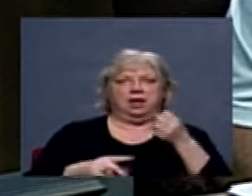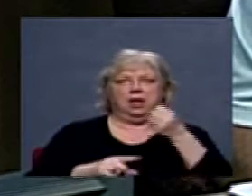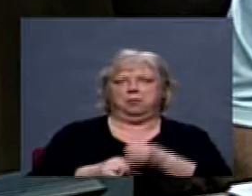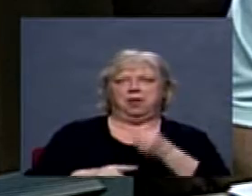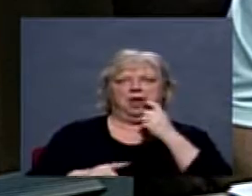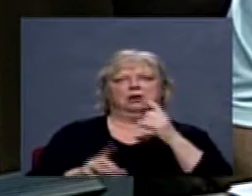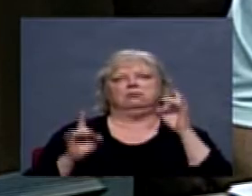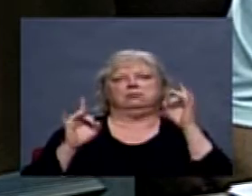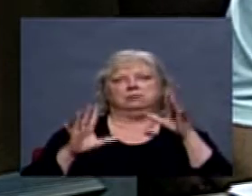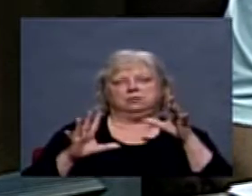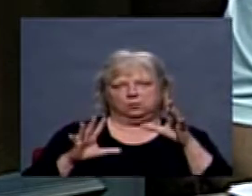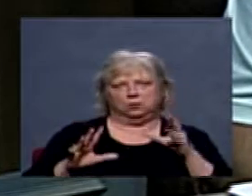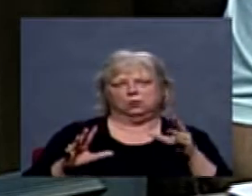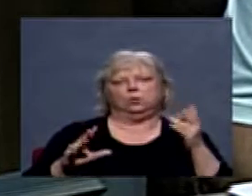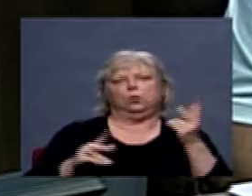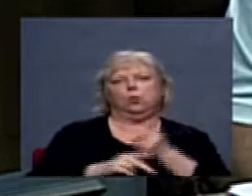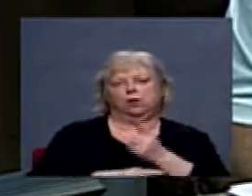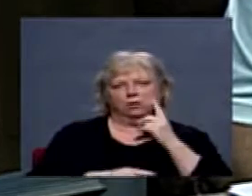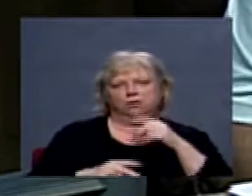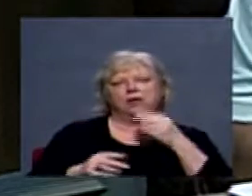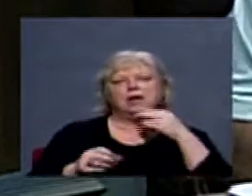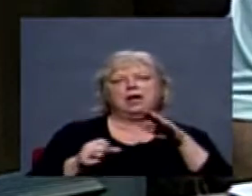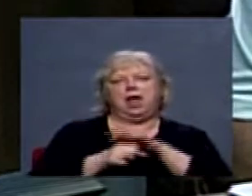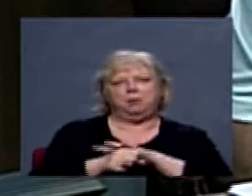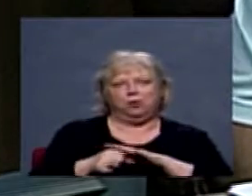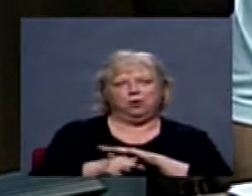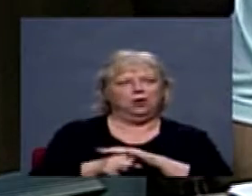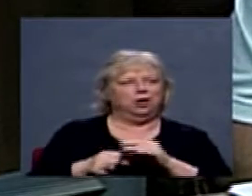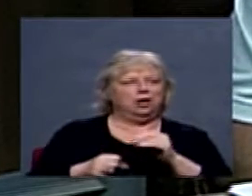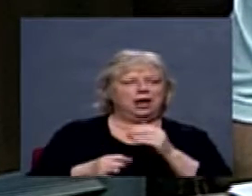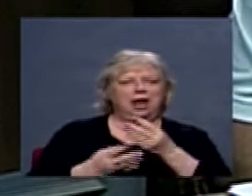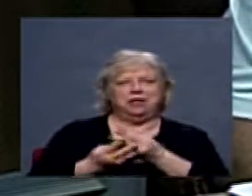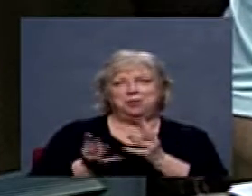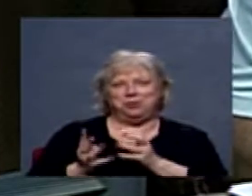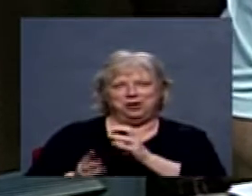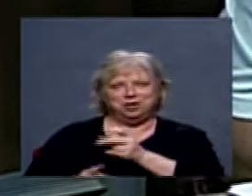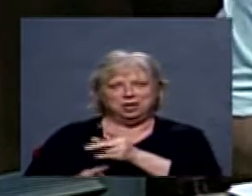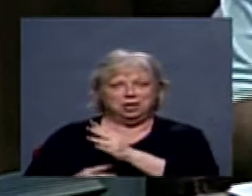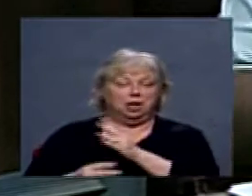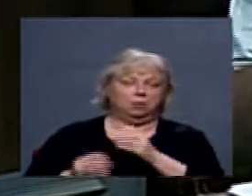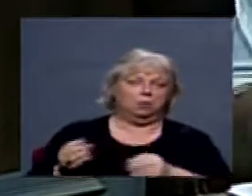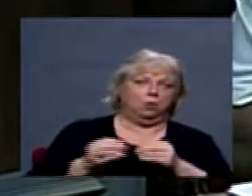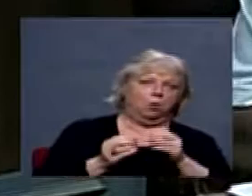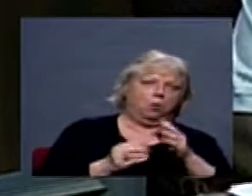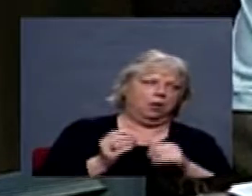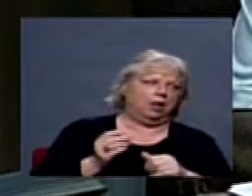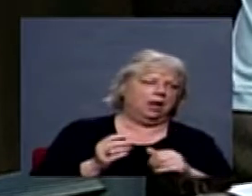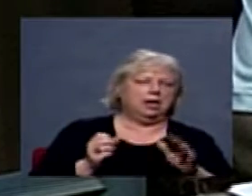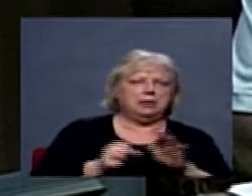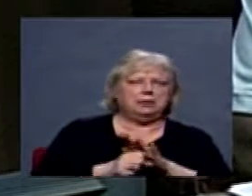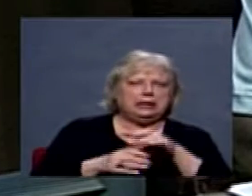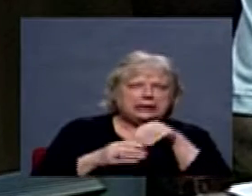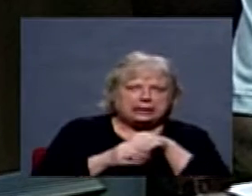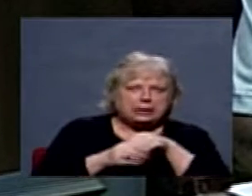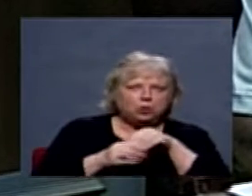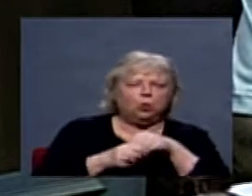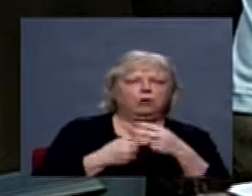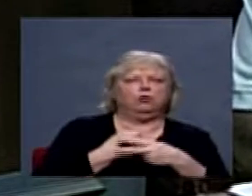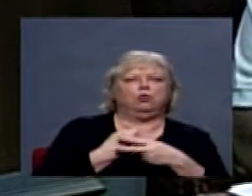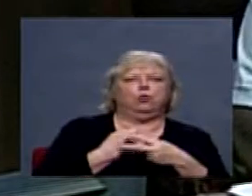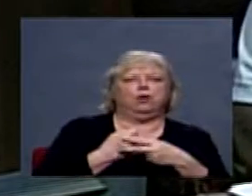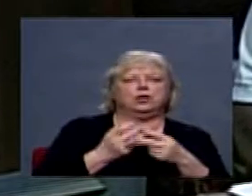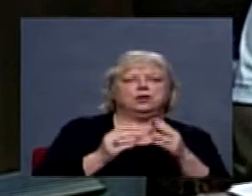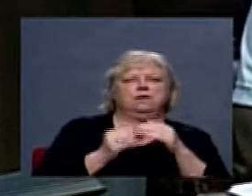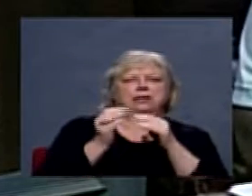more detrimental to the neighborhood, to the Bridge Club, to everybody than a completely indoor storage facility